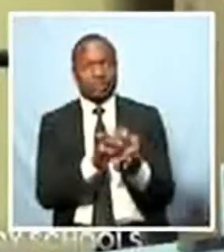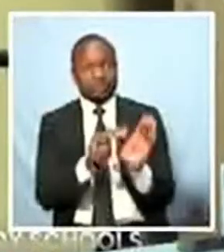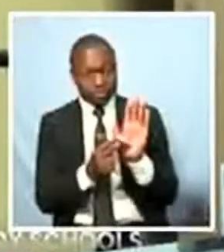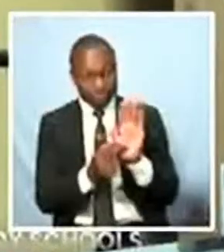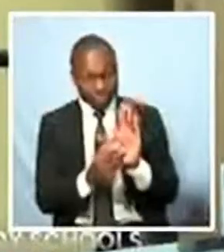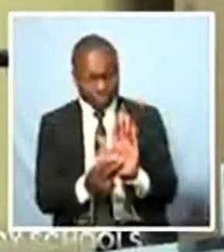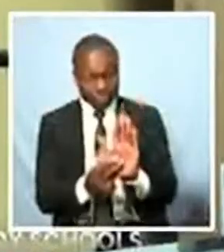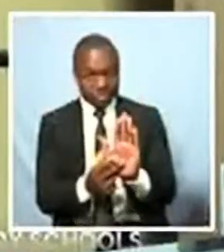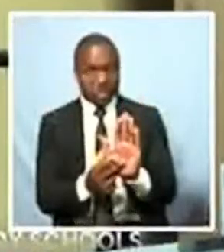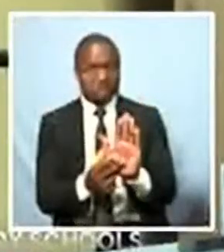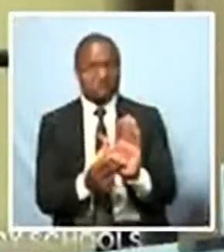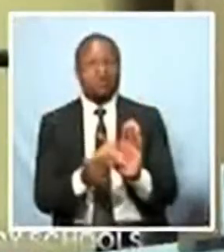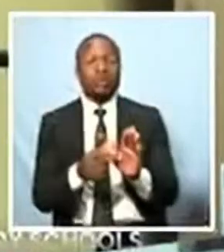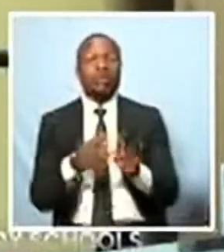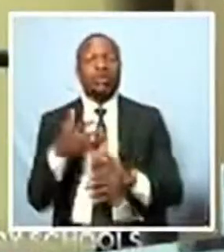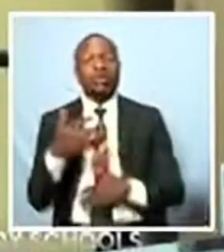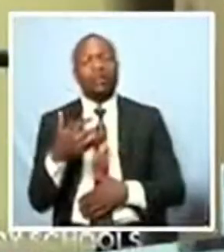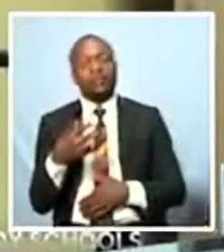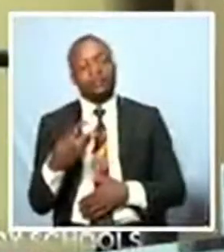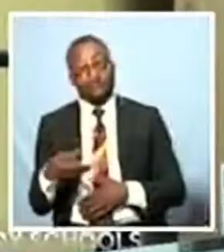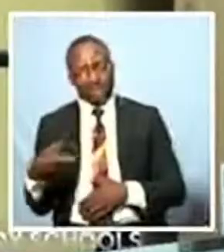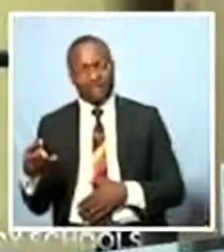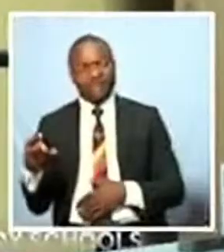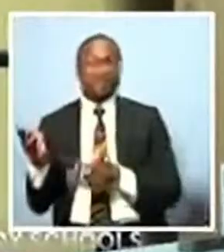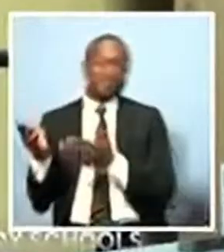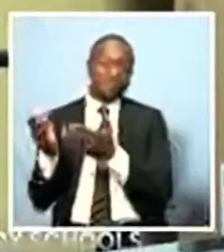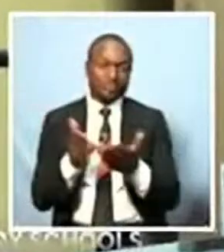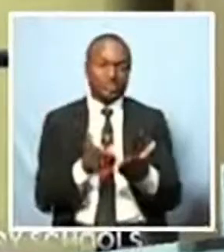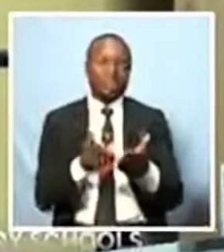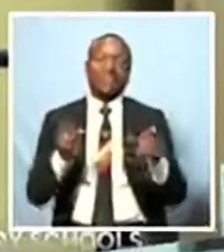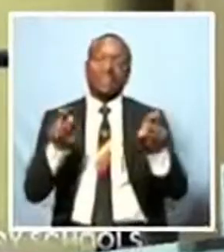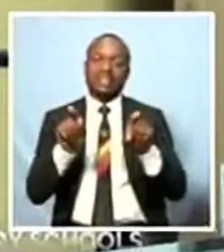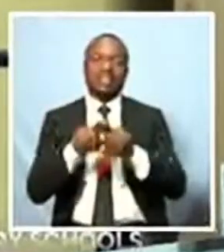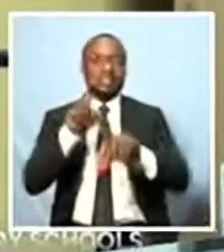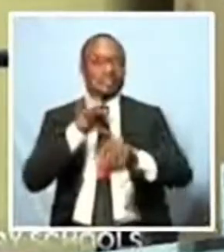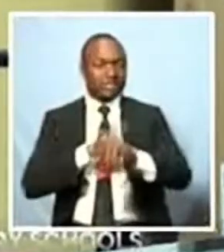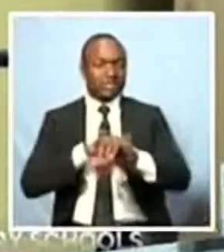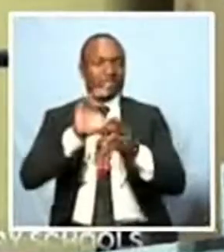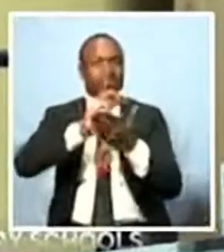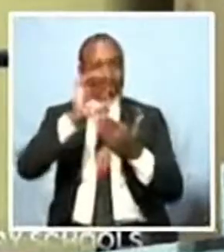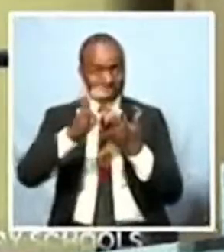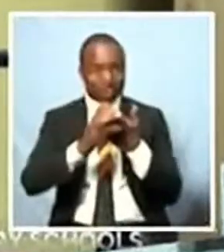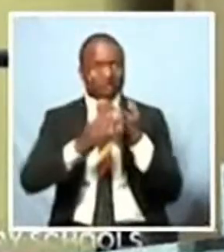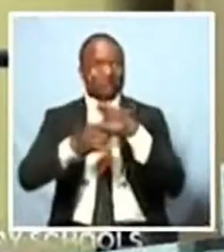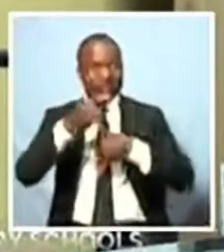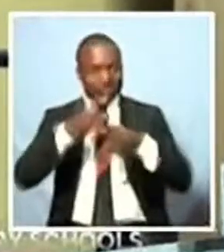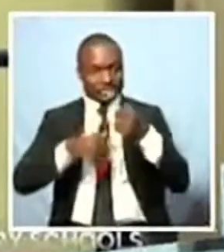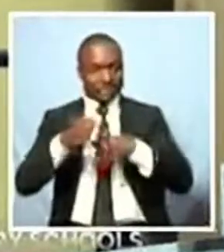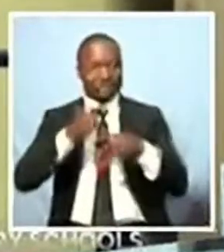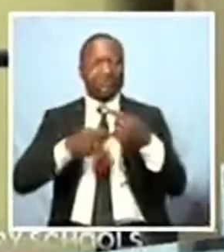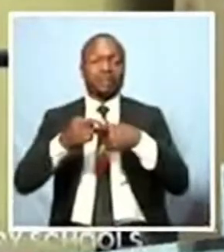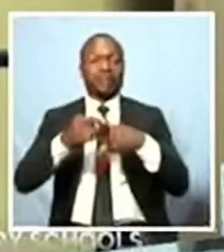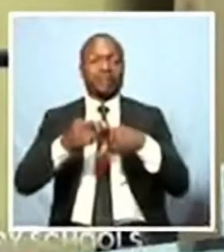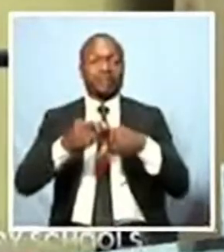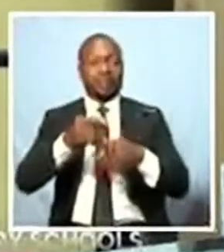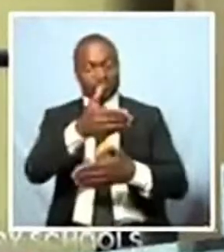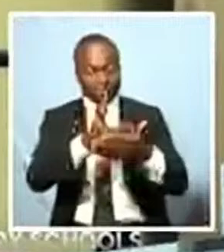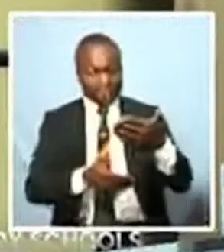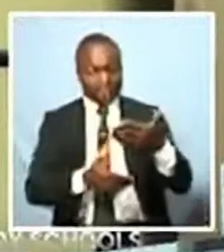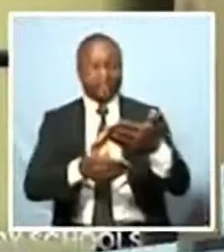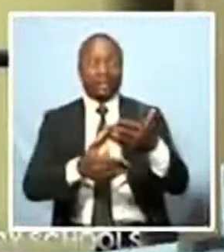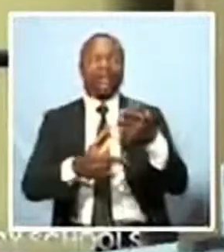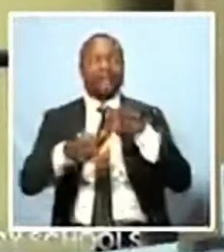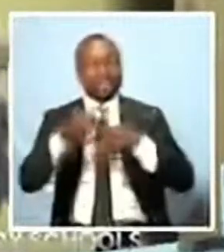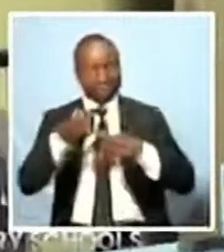that let the materials come at the same time as the curriculum is coming, as the syllabus is coming. We